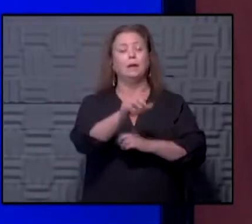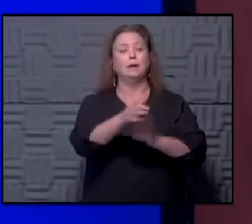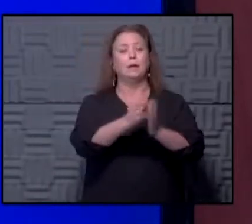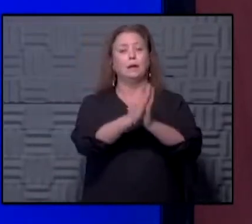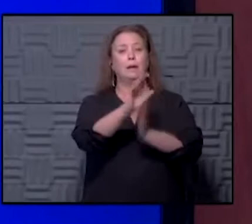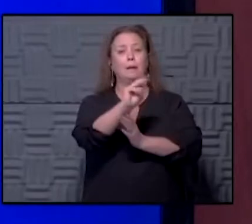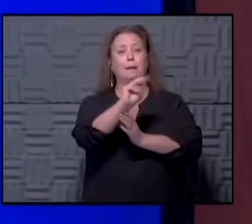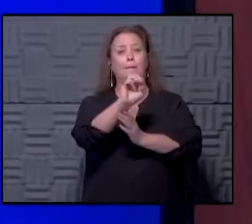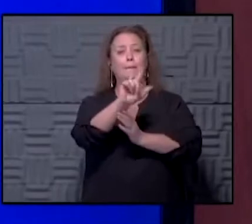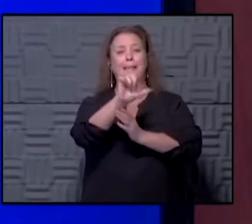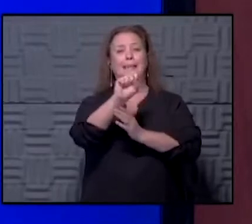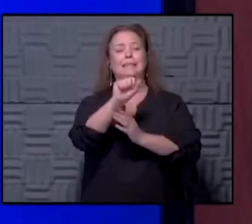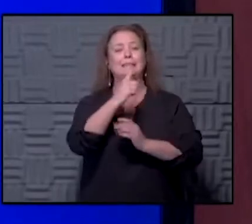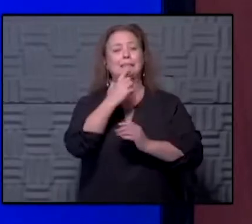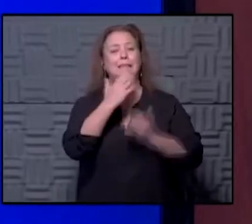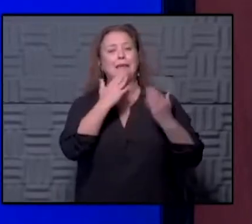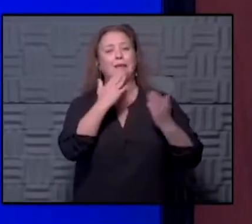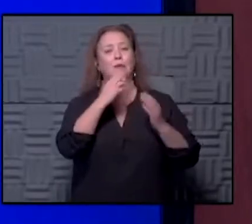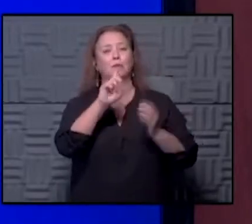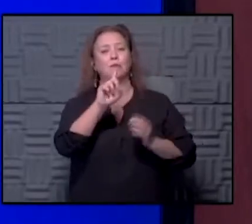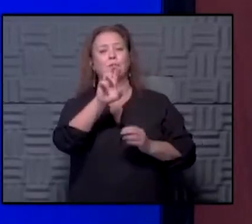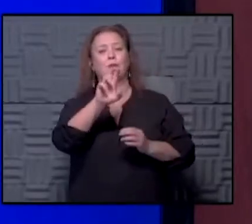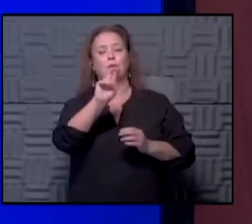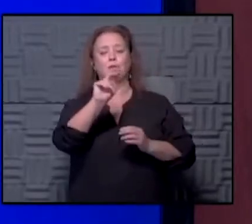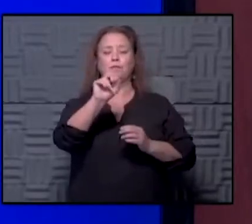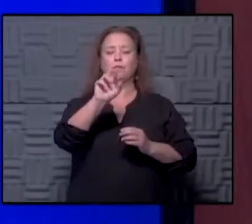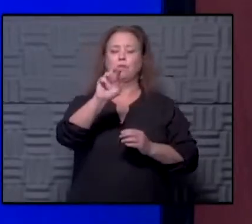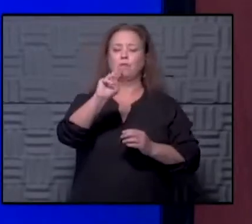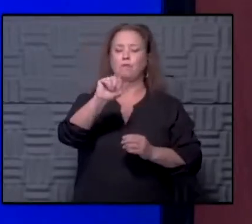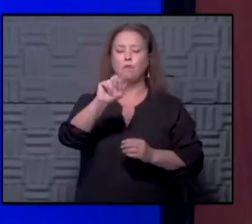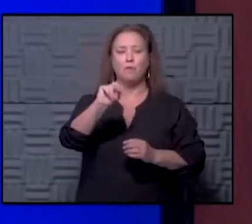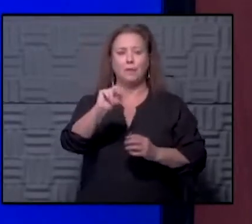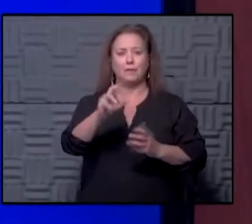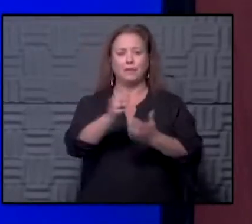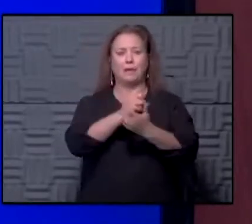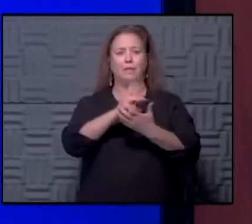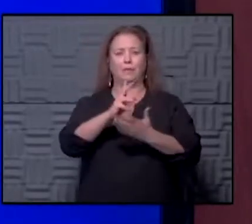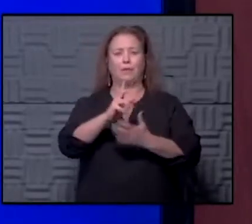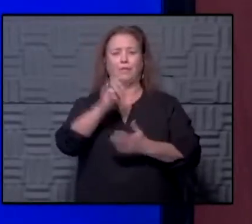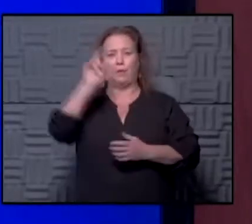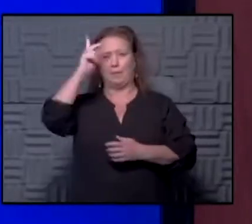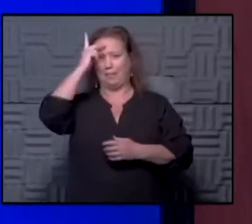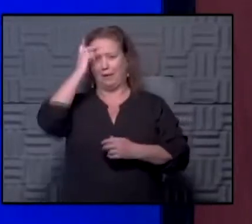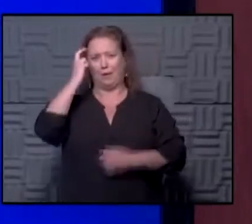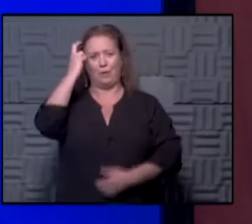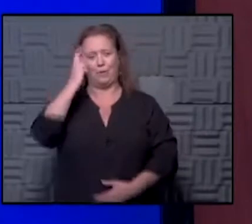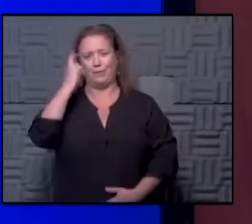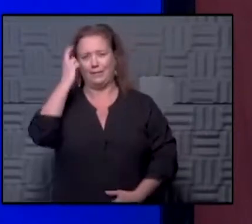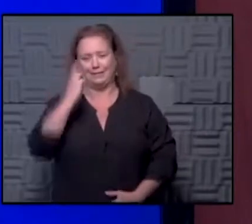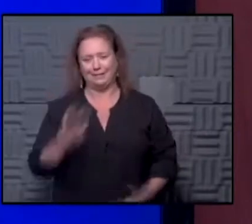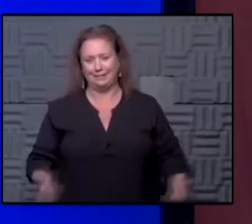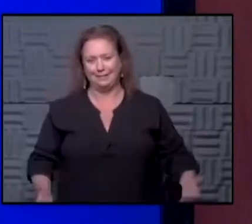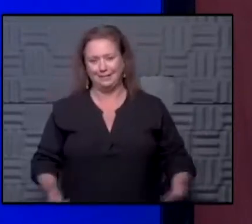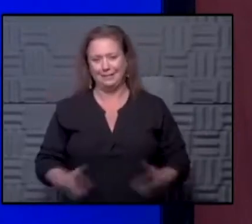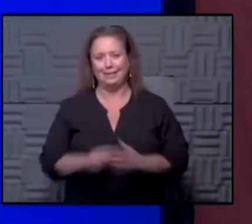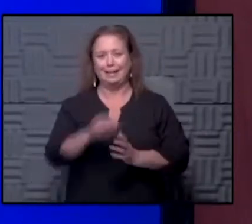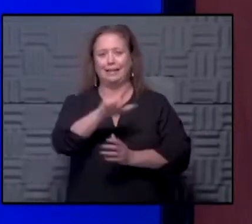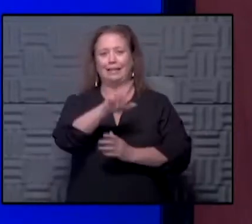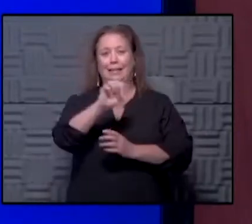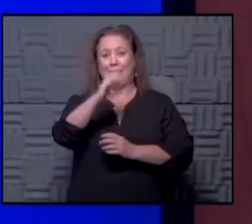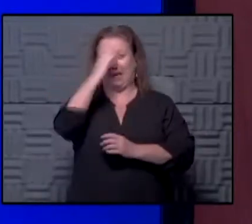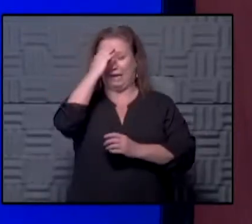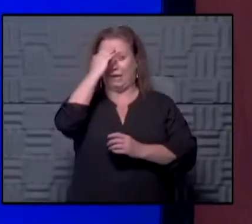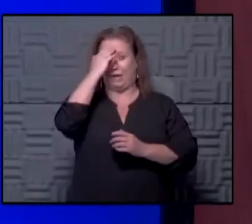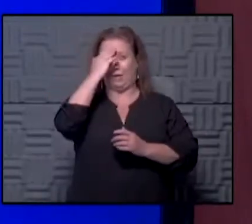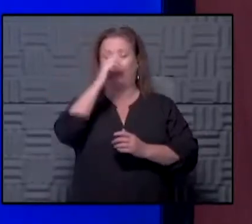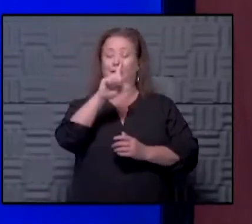tell Dr. Norman, thank you for everything. All of us are thinking that what you're doing is for political reasons. So. I know Lee pretty well.